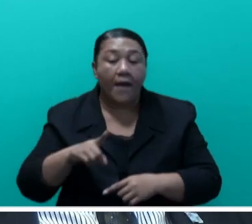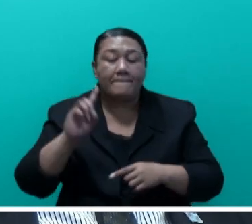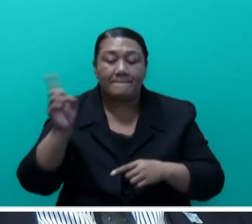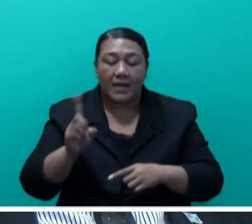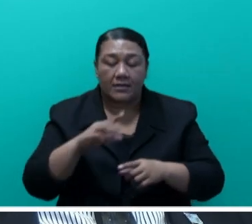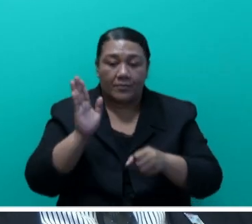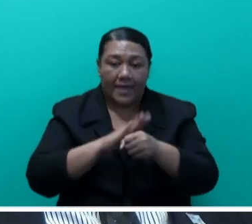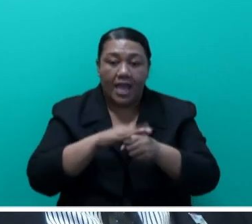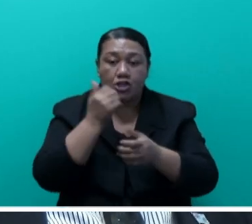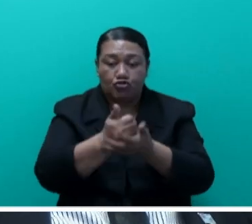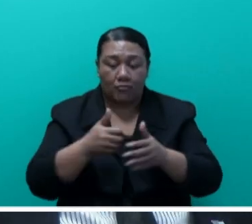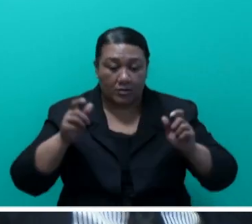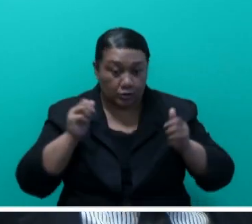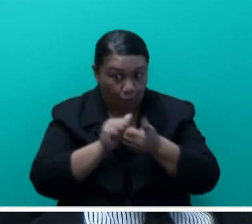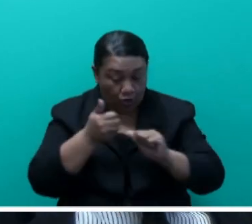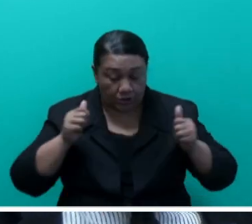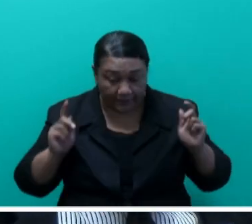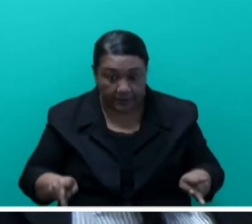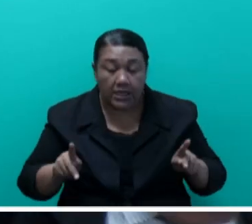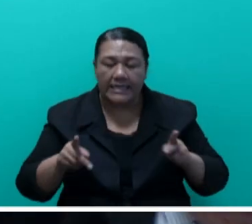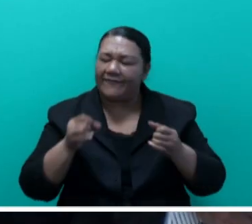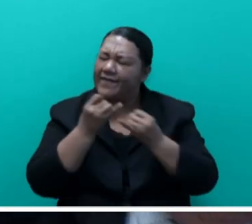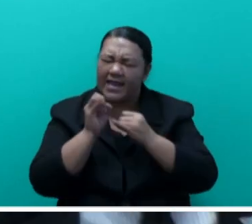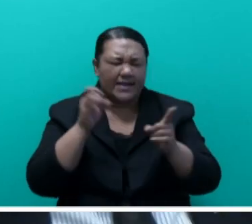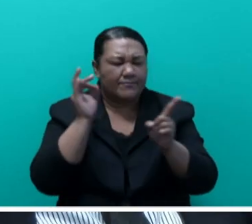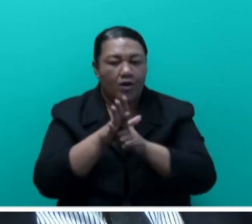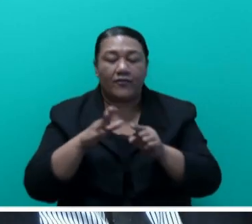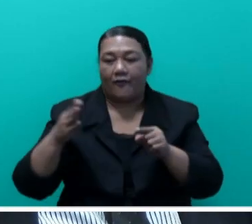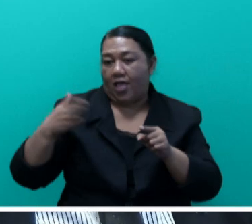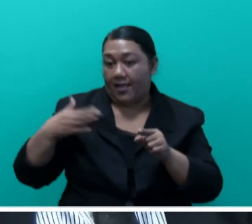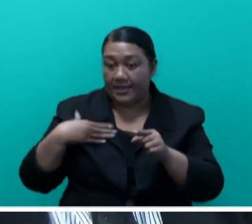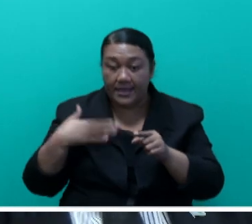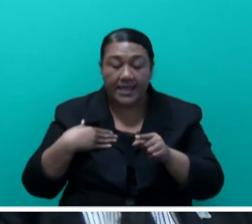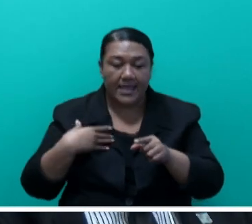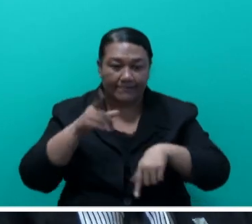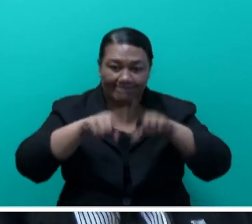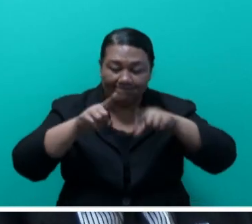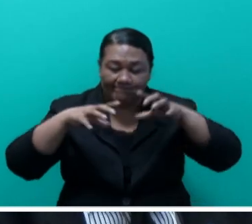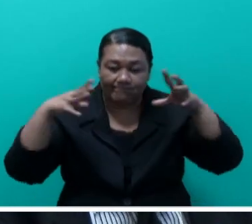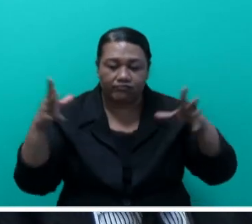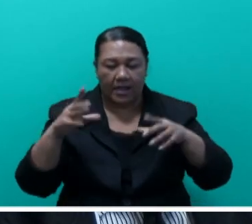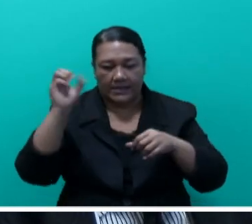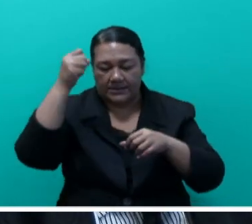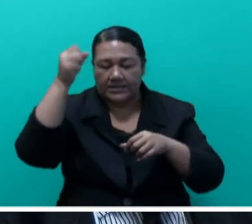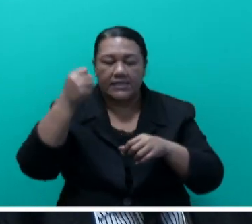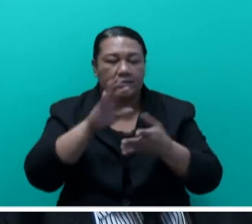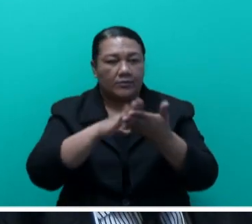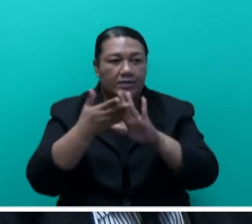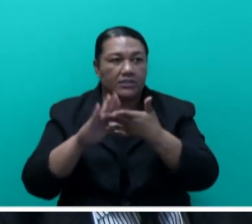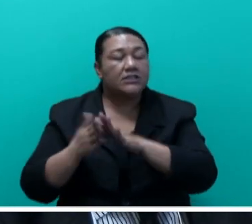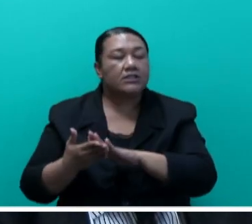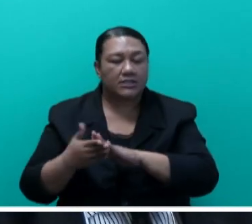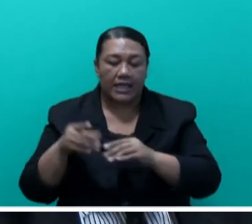physical activity are essential elements of a healthy, dynamic and prosperous society. They